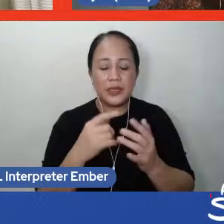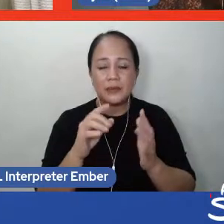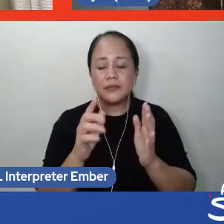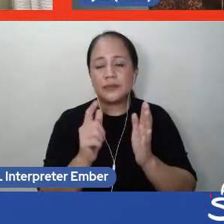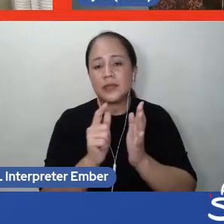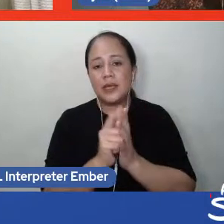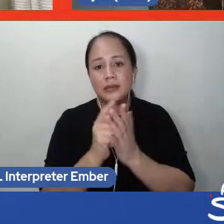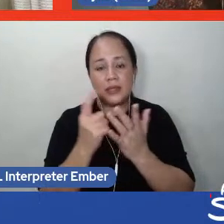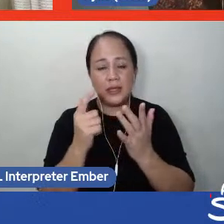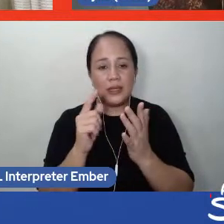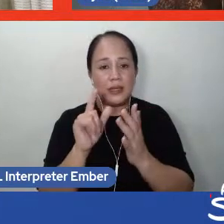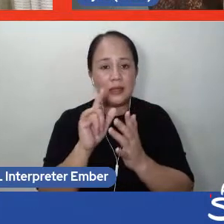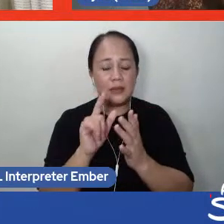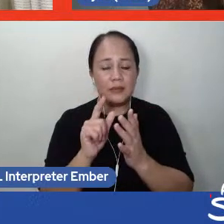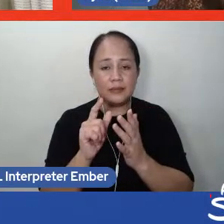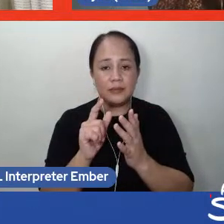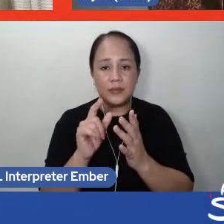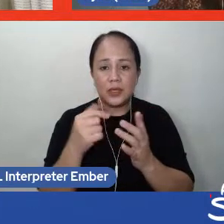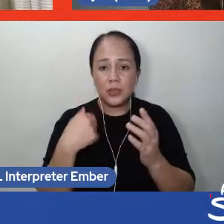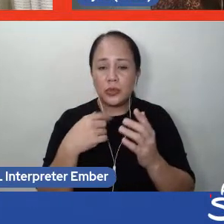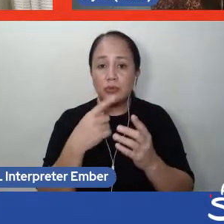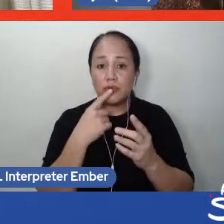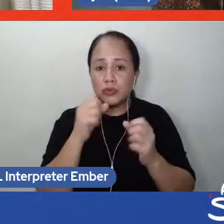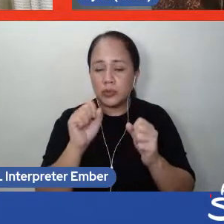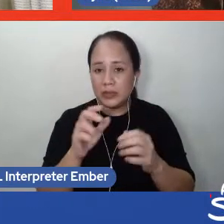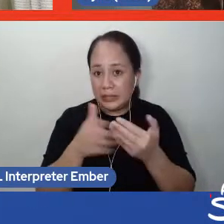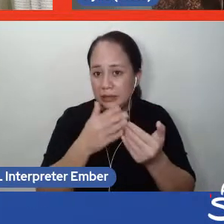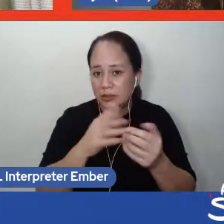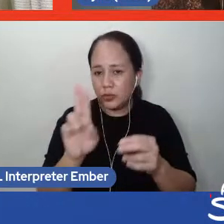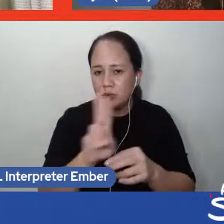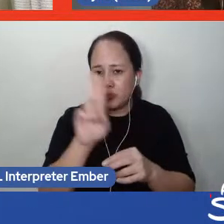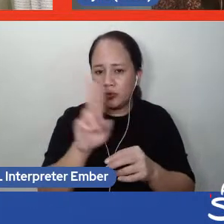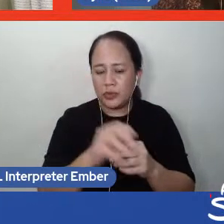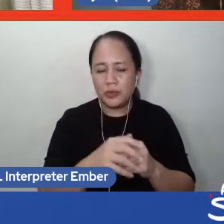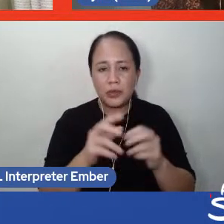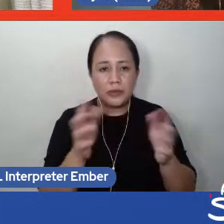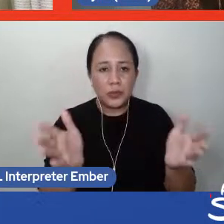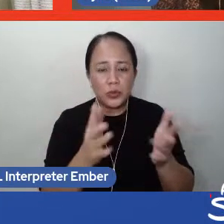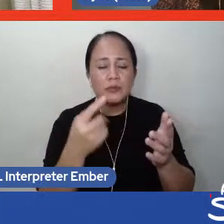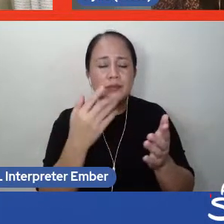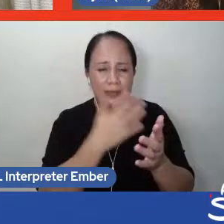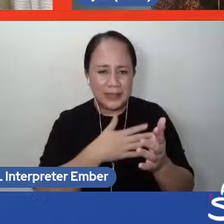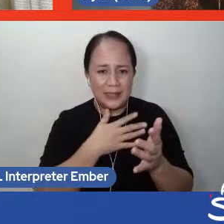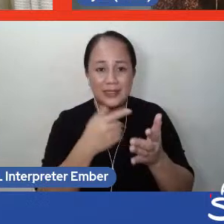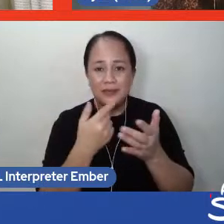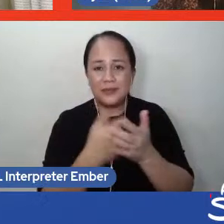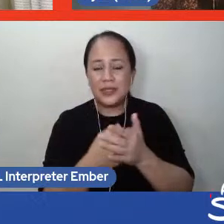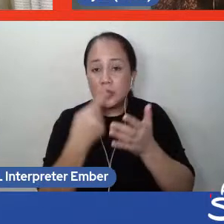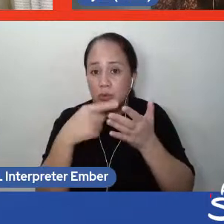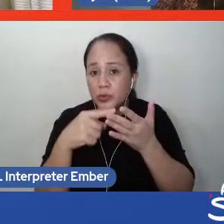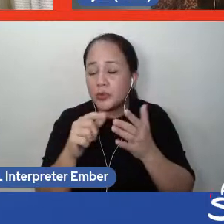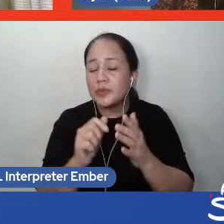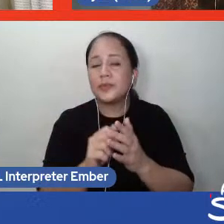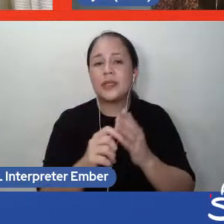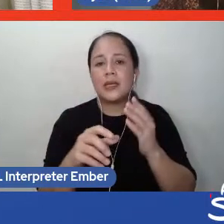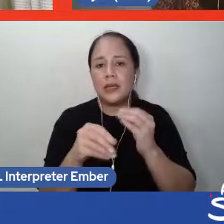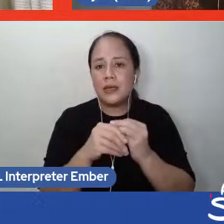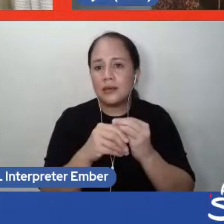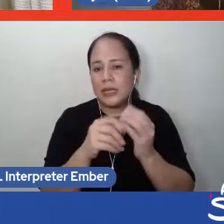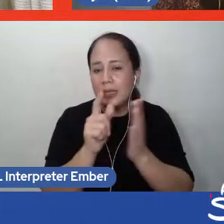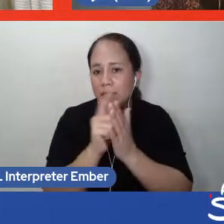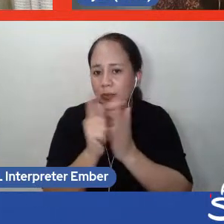very user friendly. So definitely encourage all of our viewers to go to the ad library and have a look